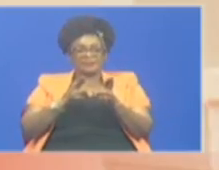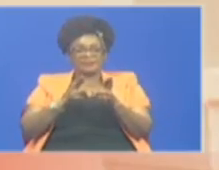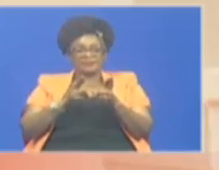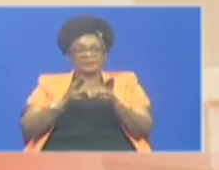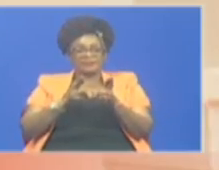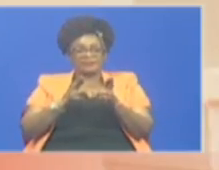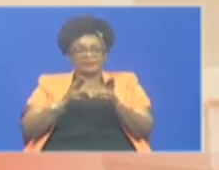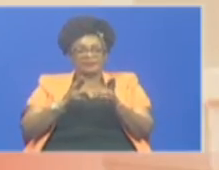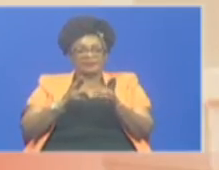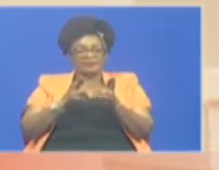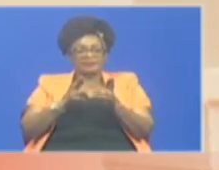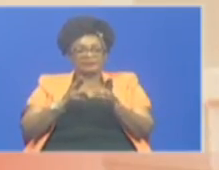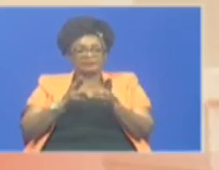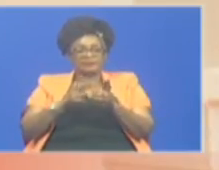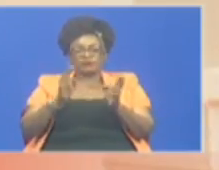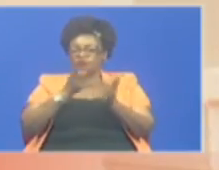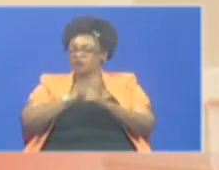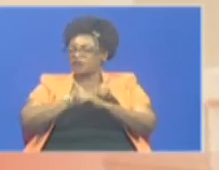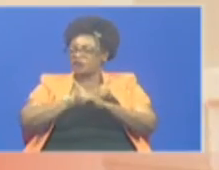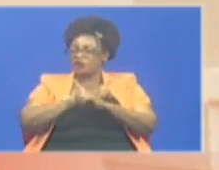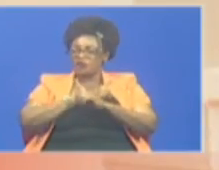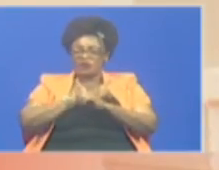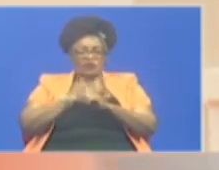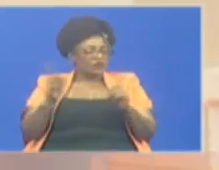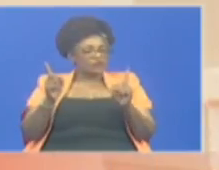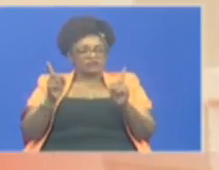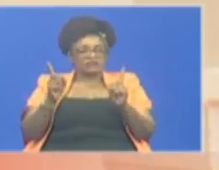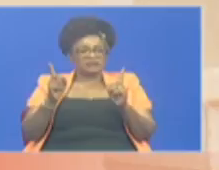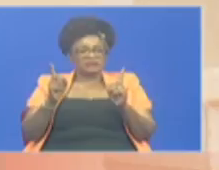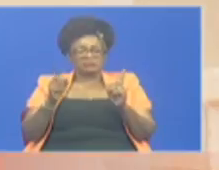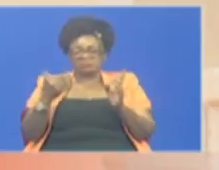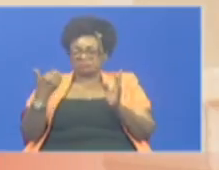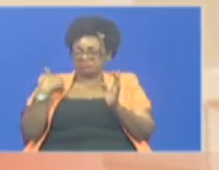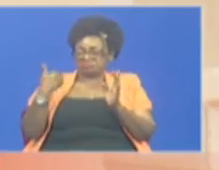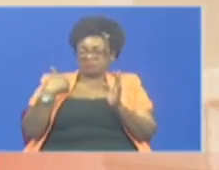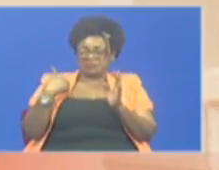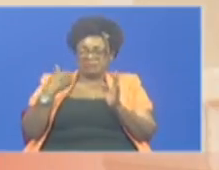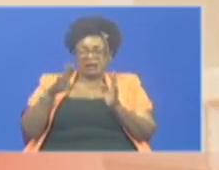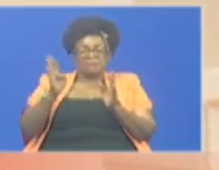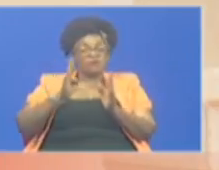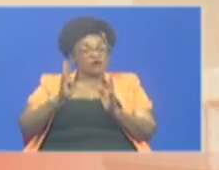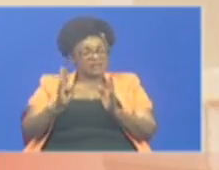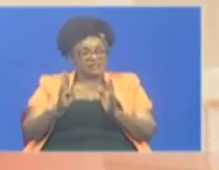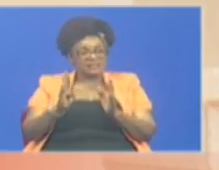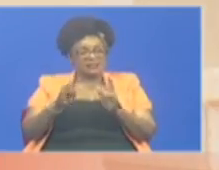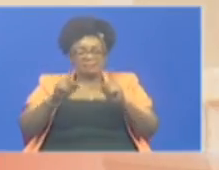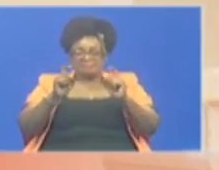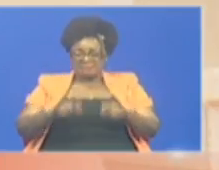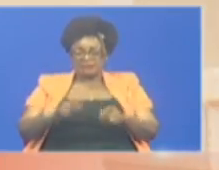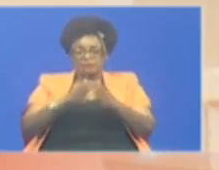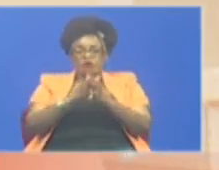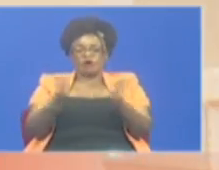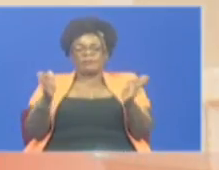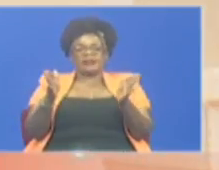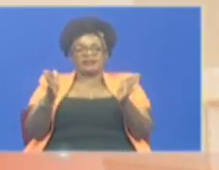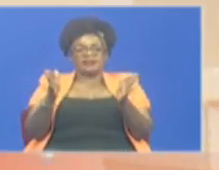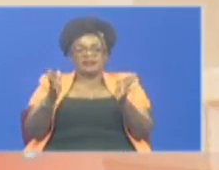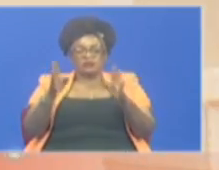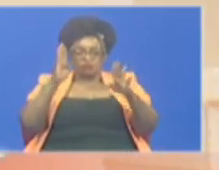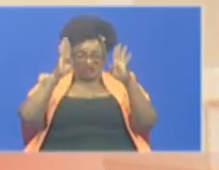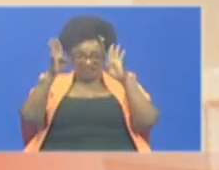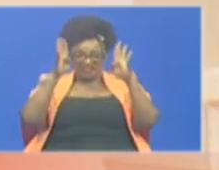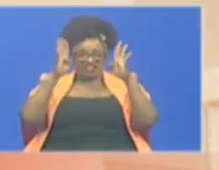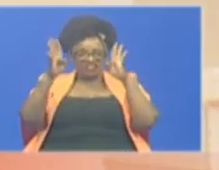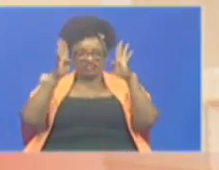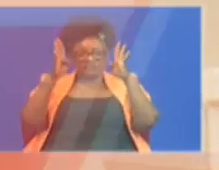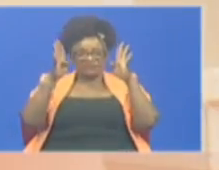should not be encumbered by bureaucracy, and must be open to innovation